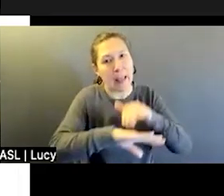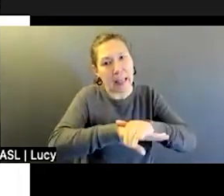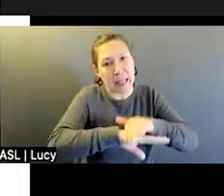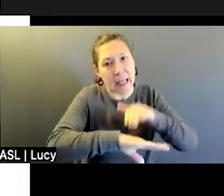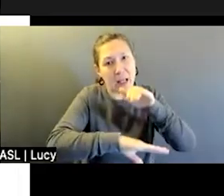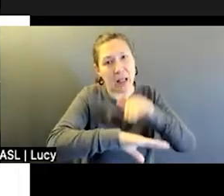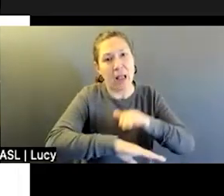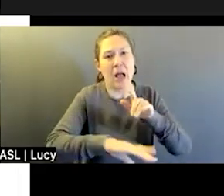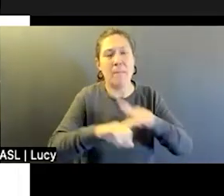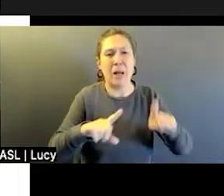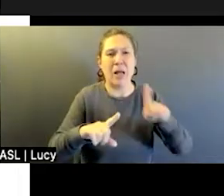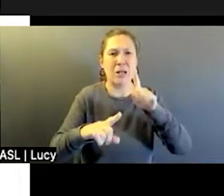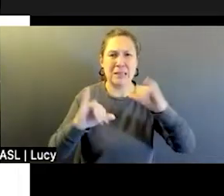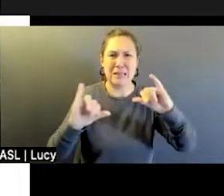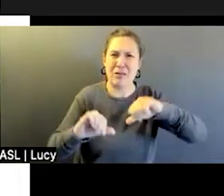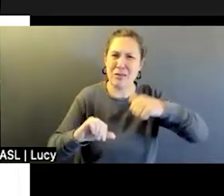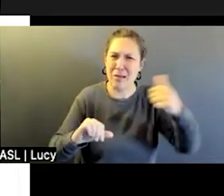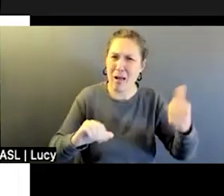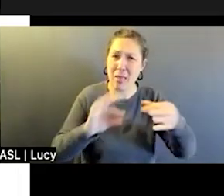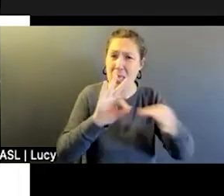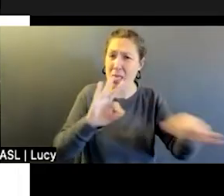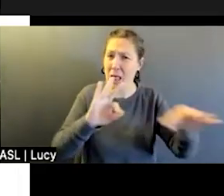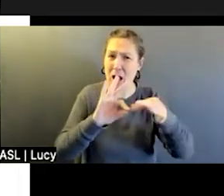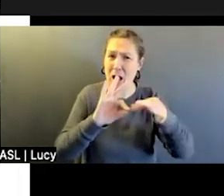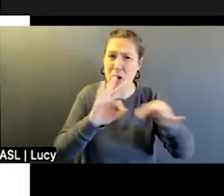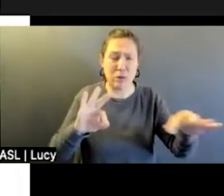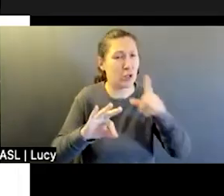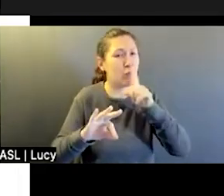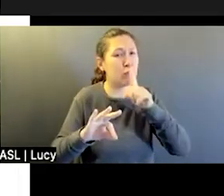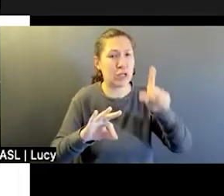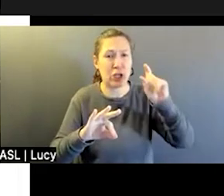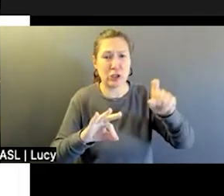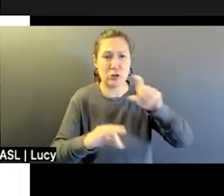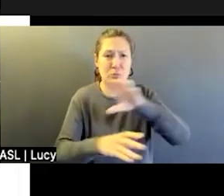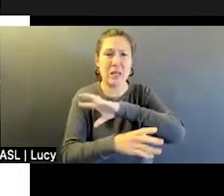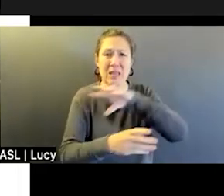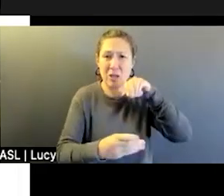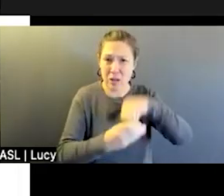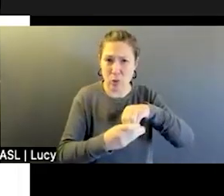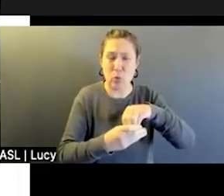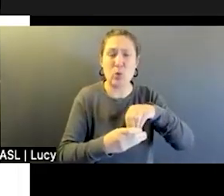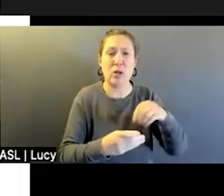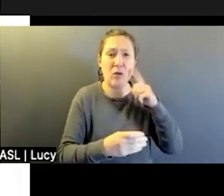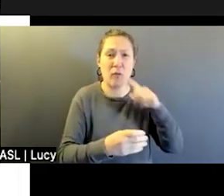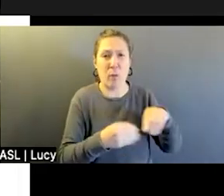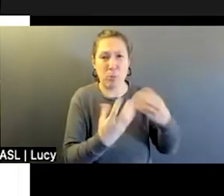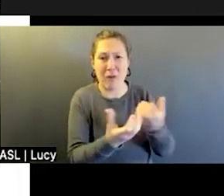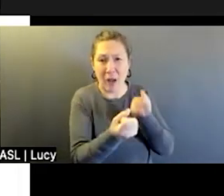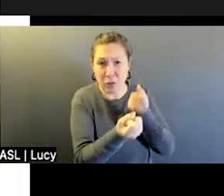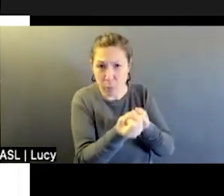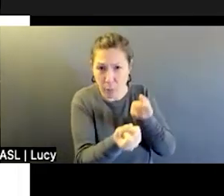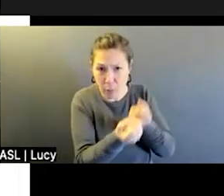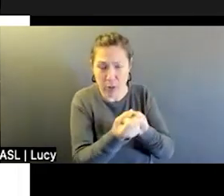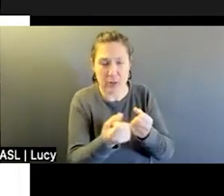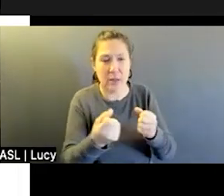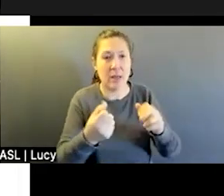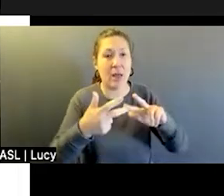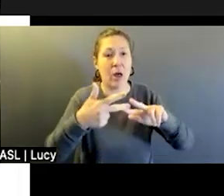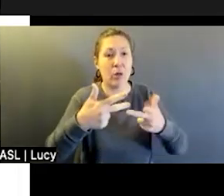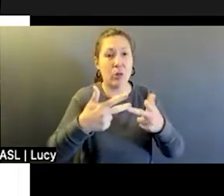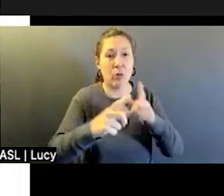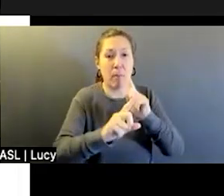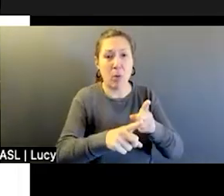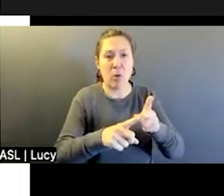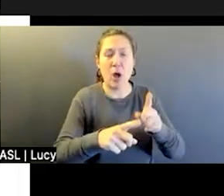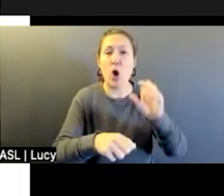should be included in the list. third point is that, of course, workers' rights